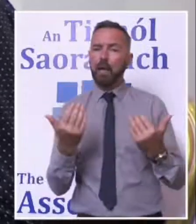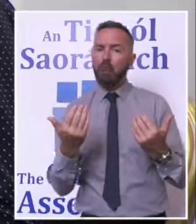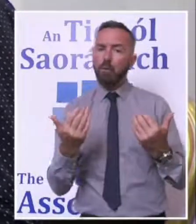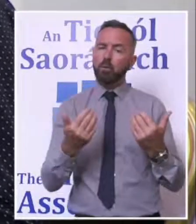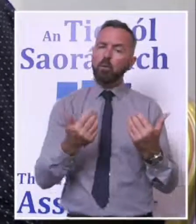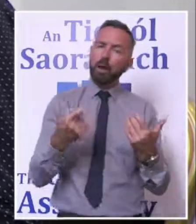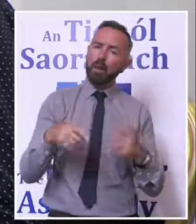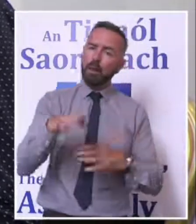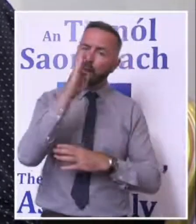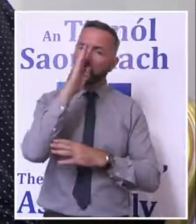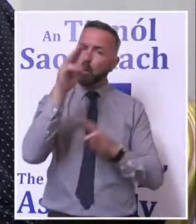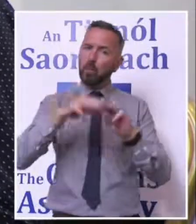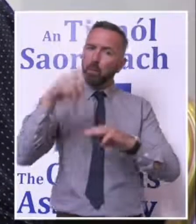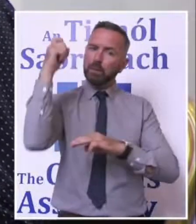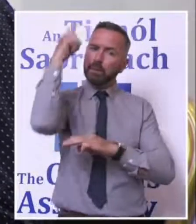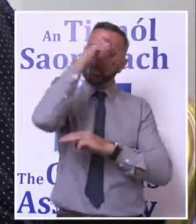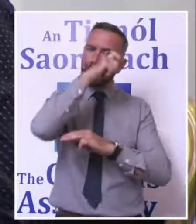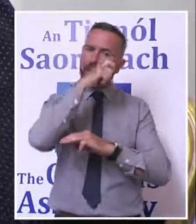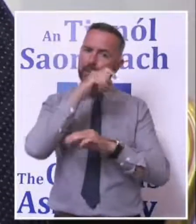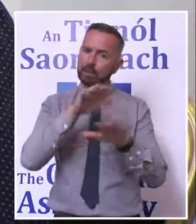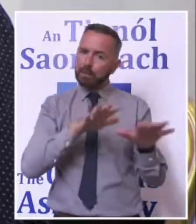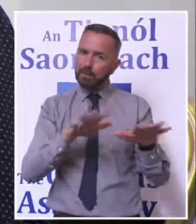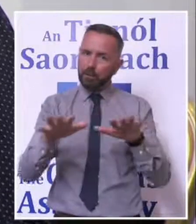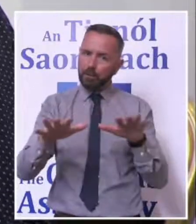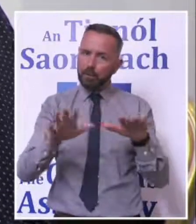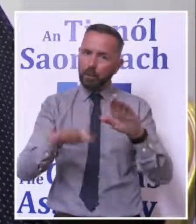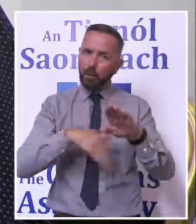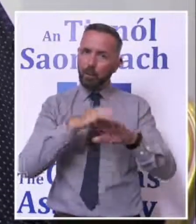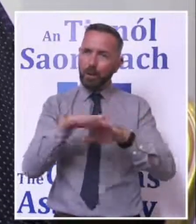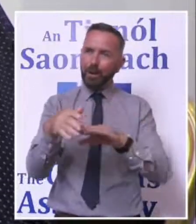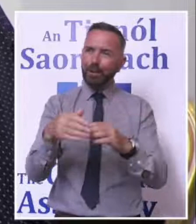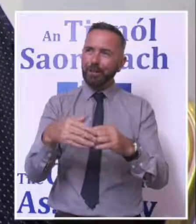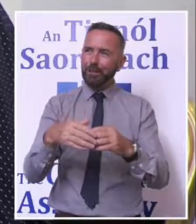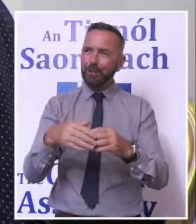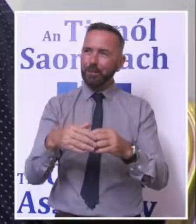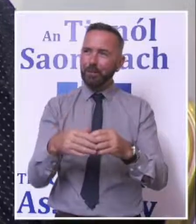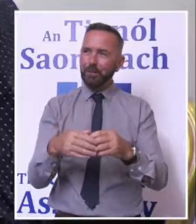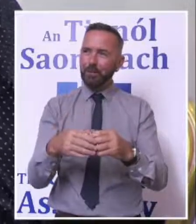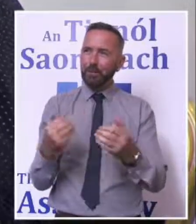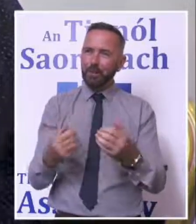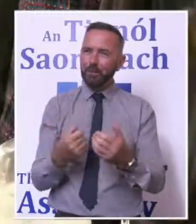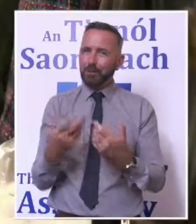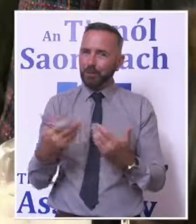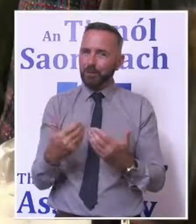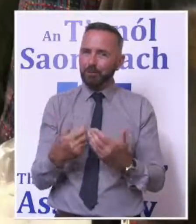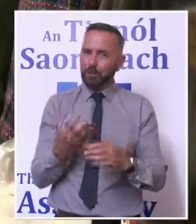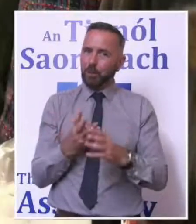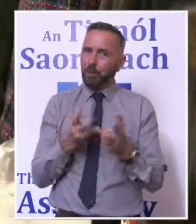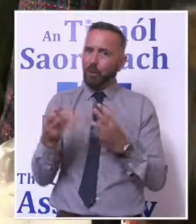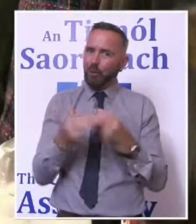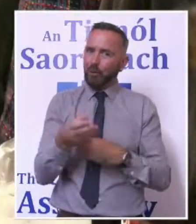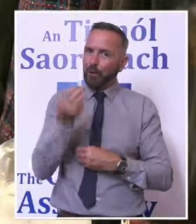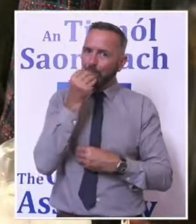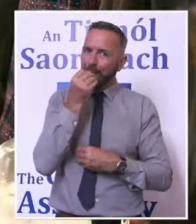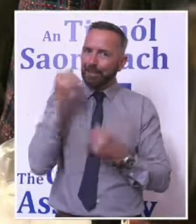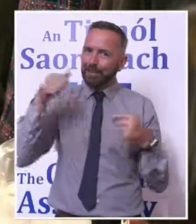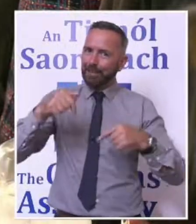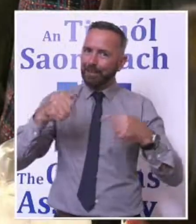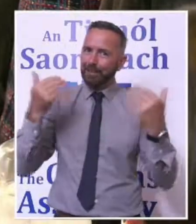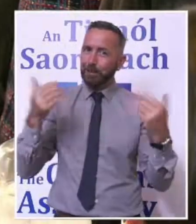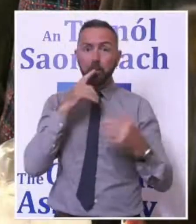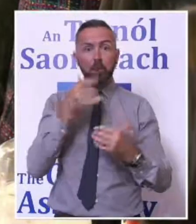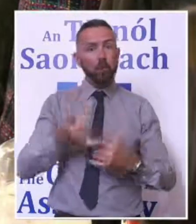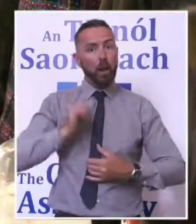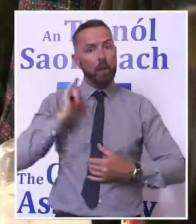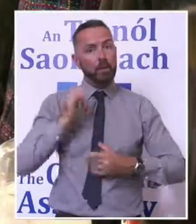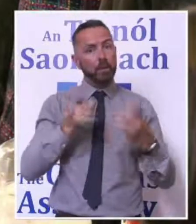territory. This is kind of where you earn your meals. But you're well able